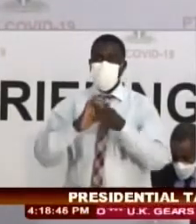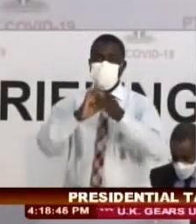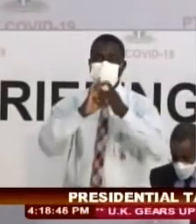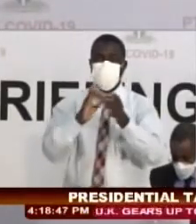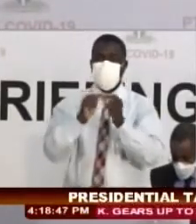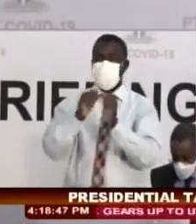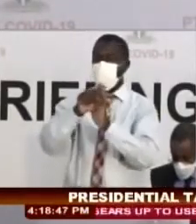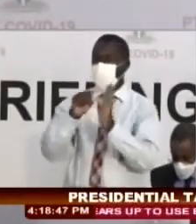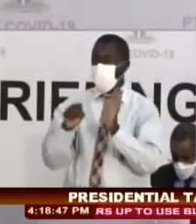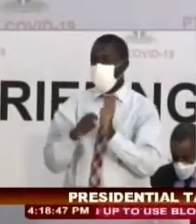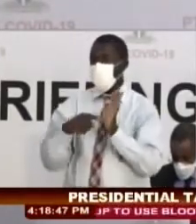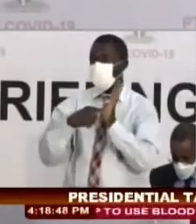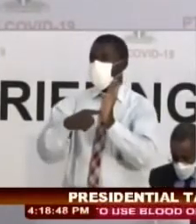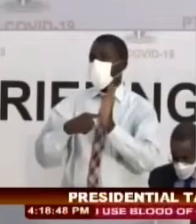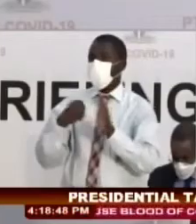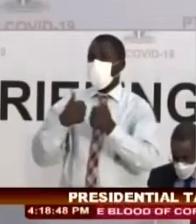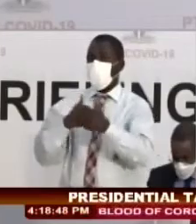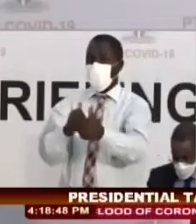following.